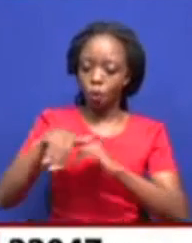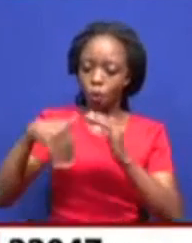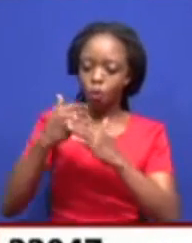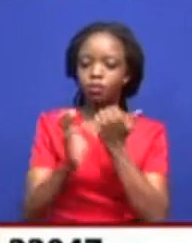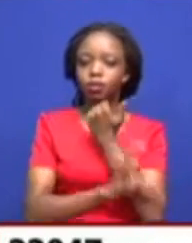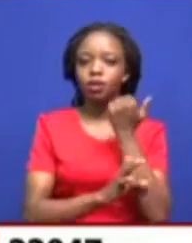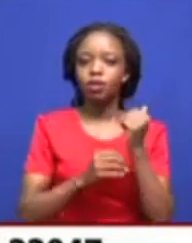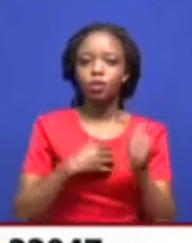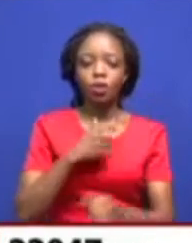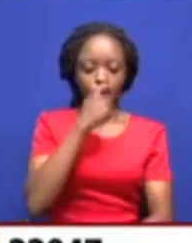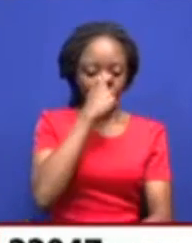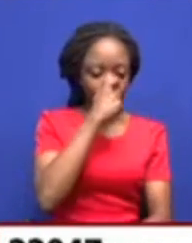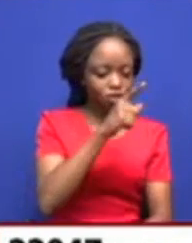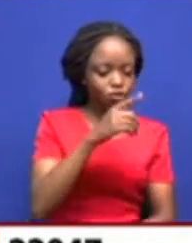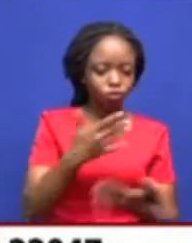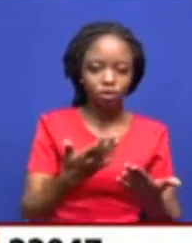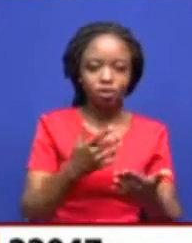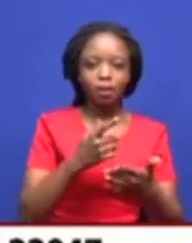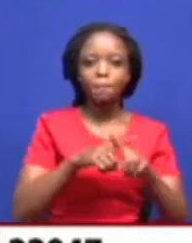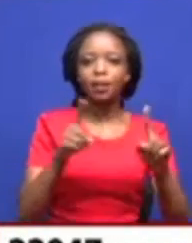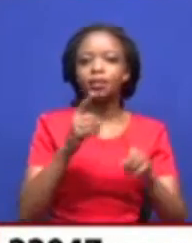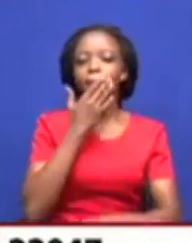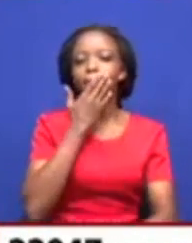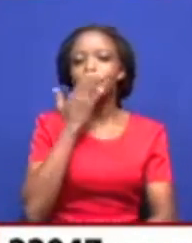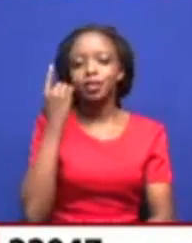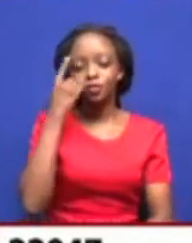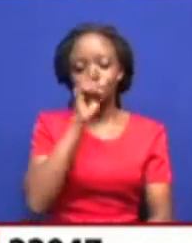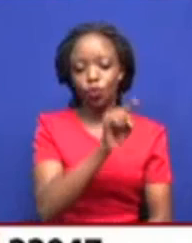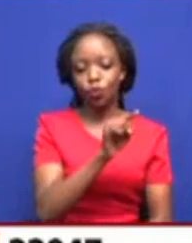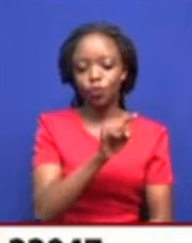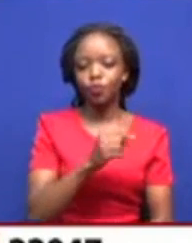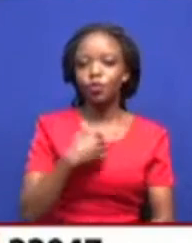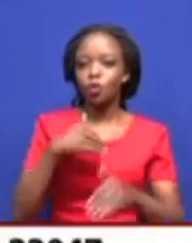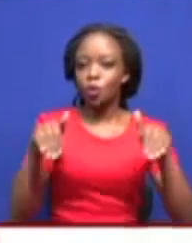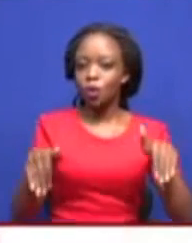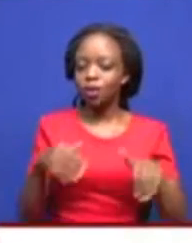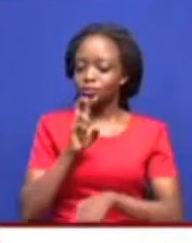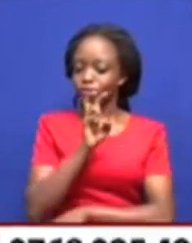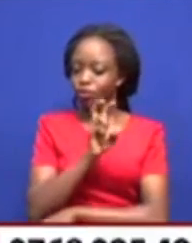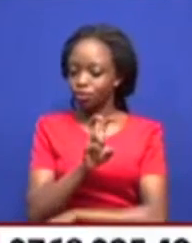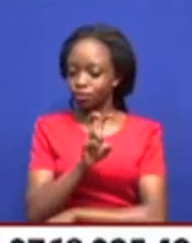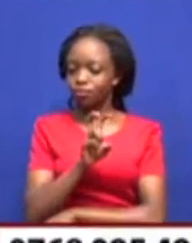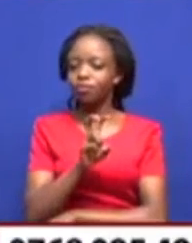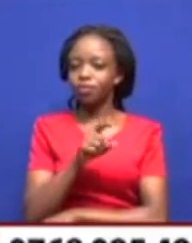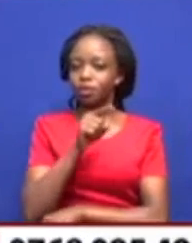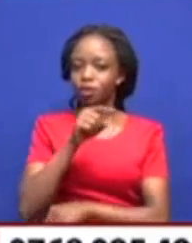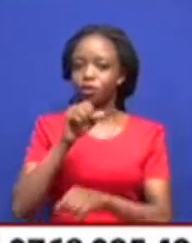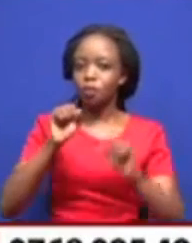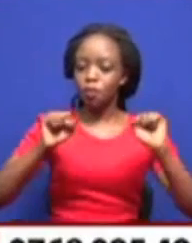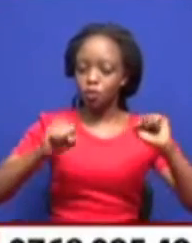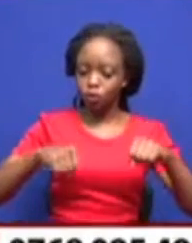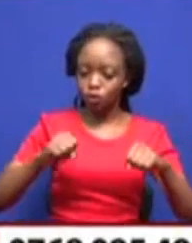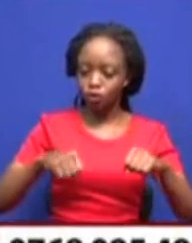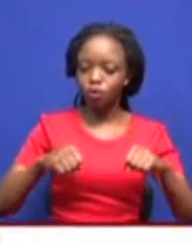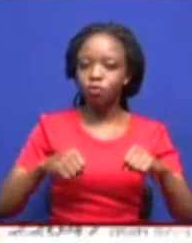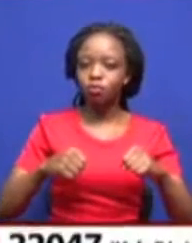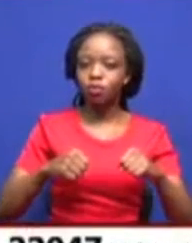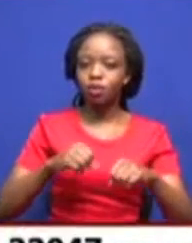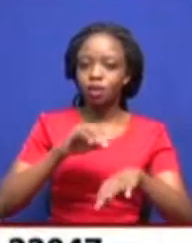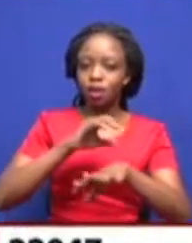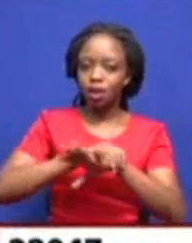you nothing but the best, and as you, of course, await to see, to eat, that you're able to garner